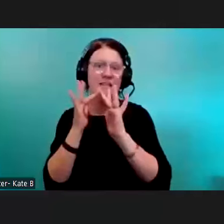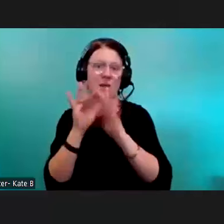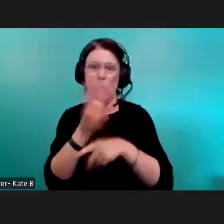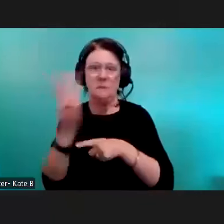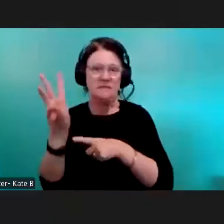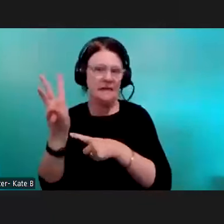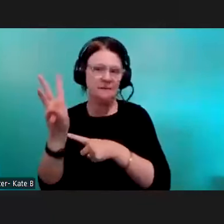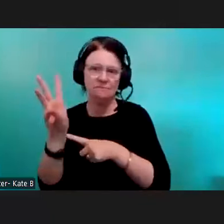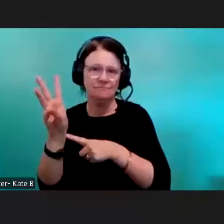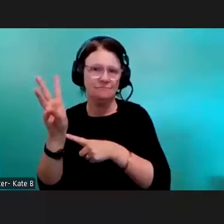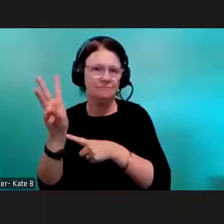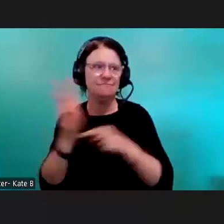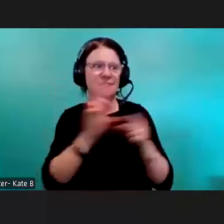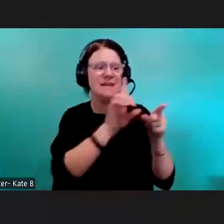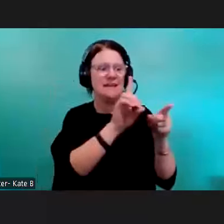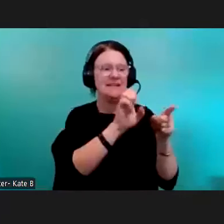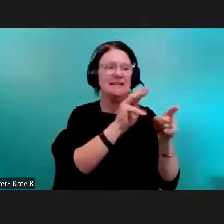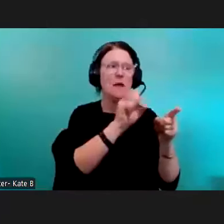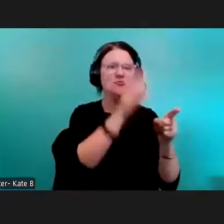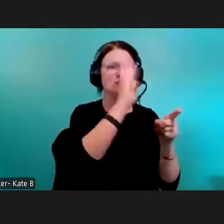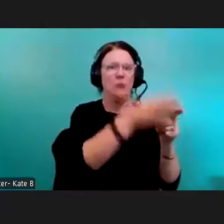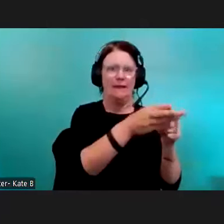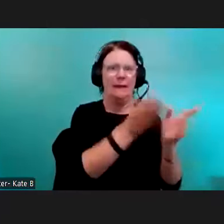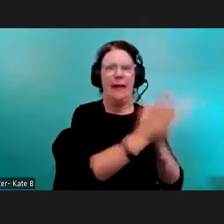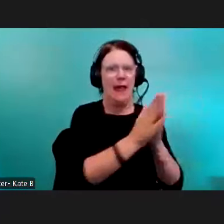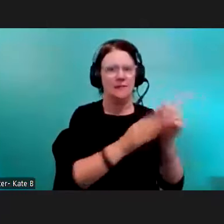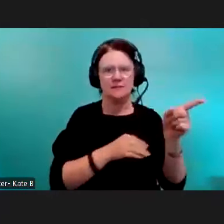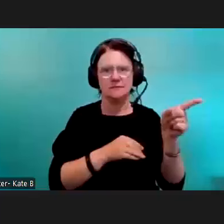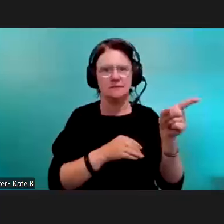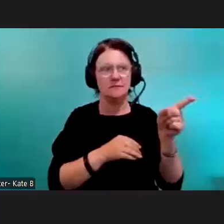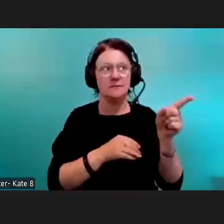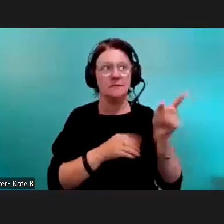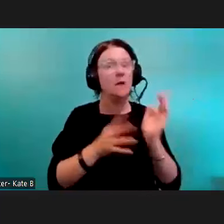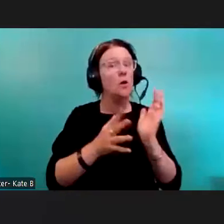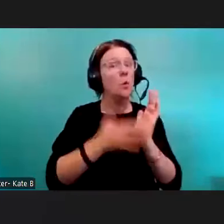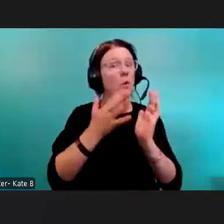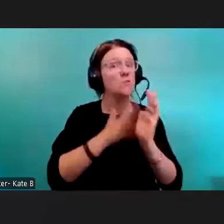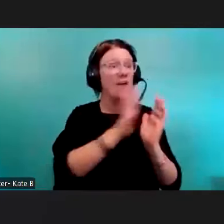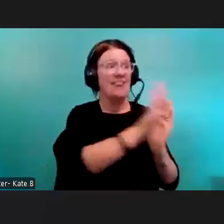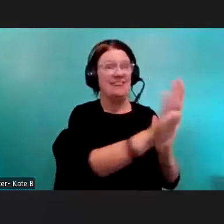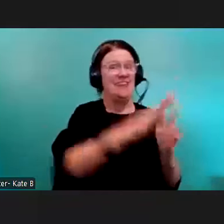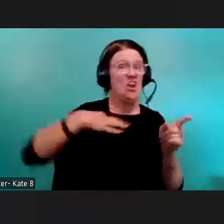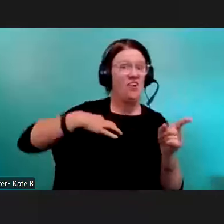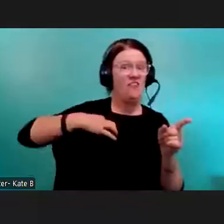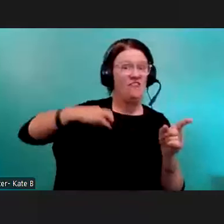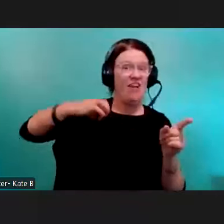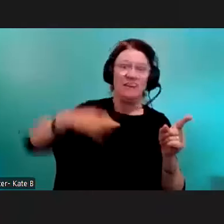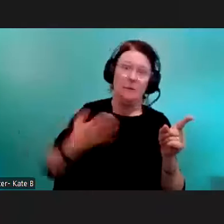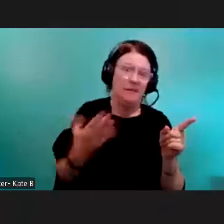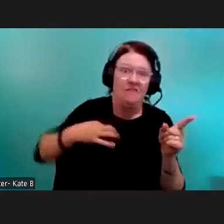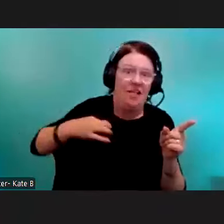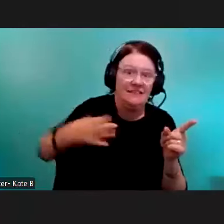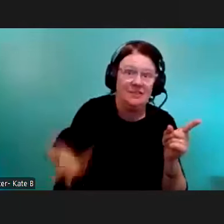contact the DIMS office, because sometimes the volunteers, they are volunteers.